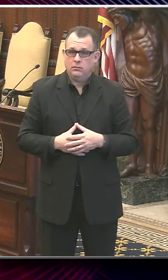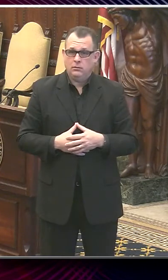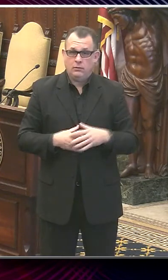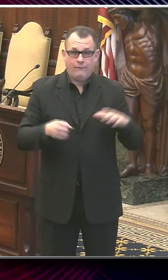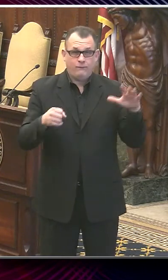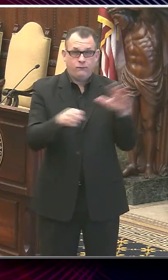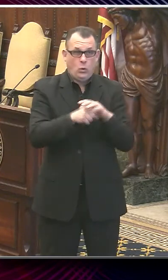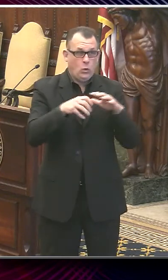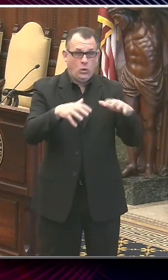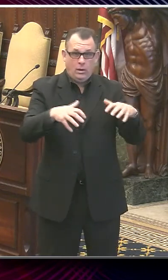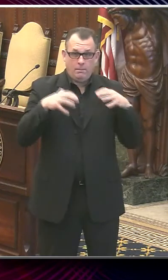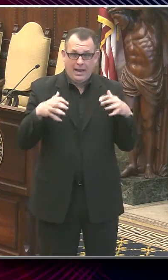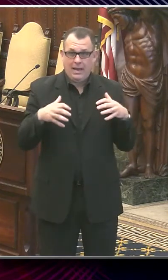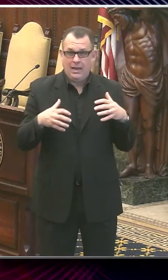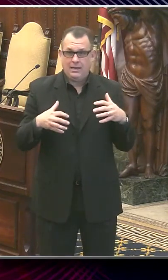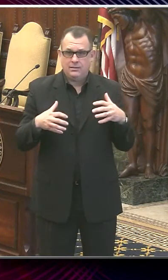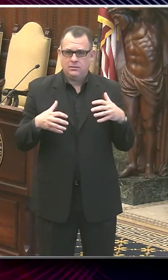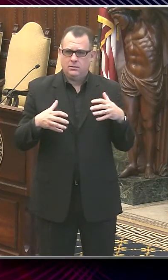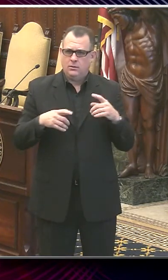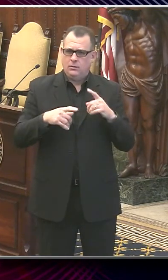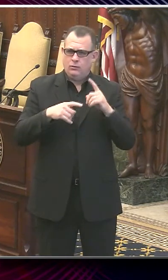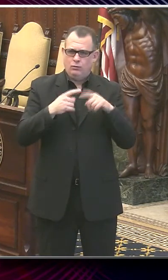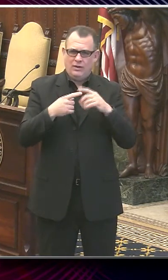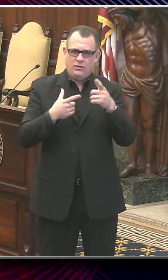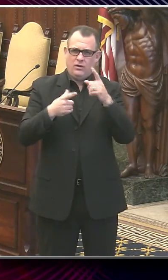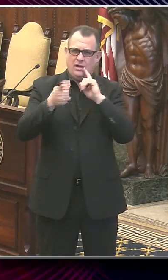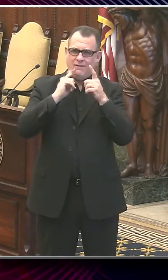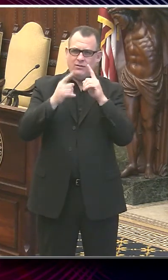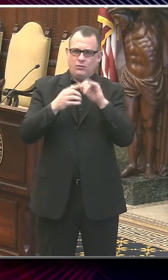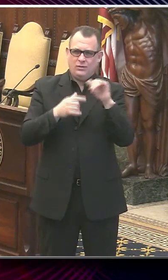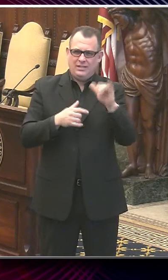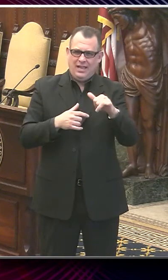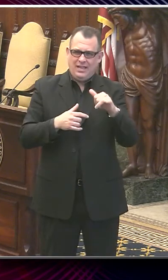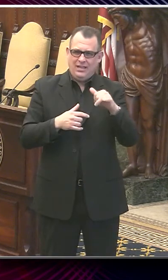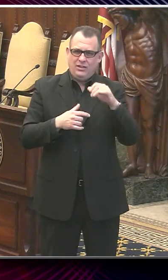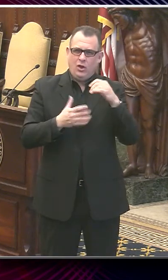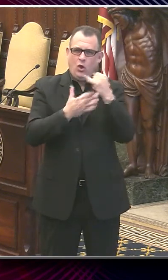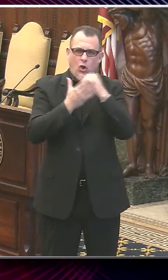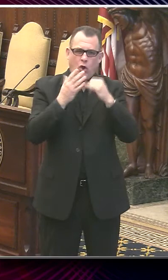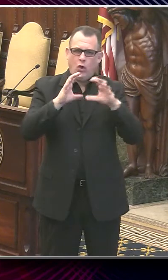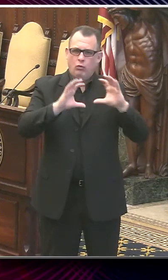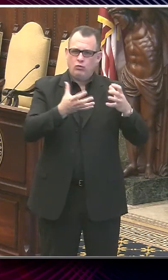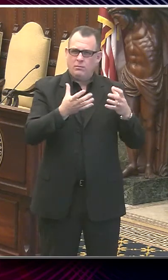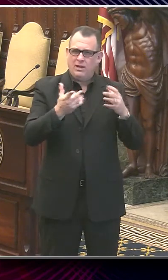capacity. What are your conversations with the arts venues in the city, and